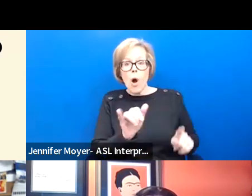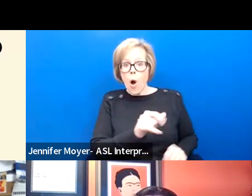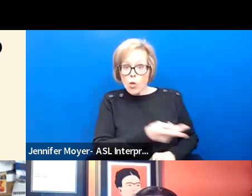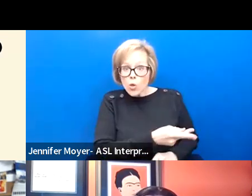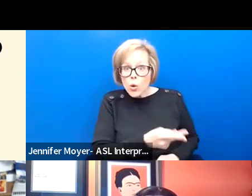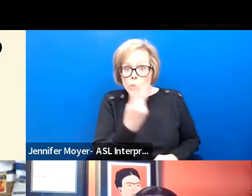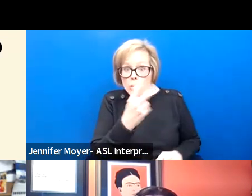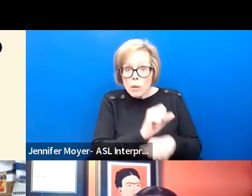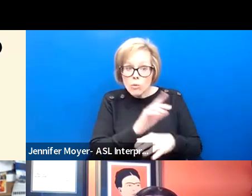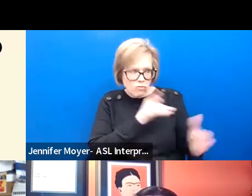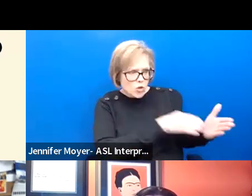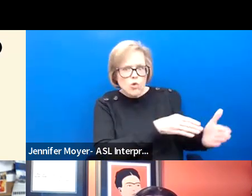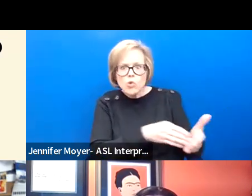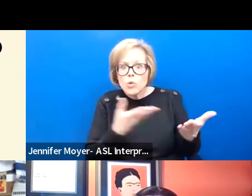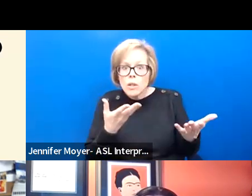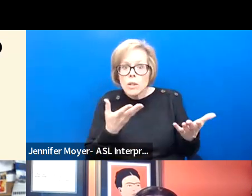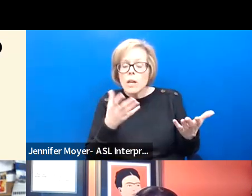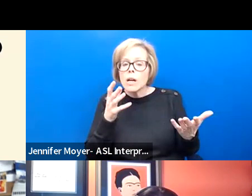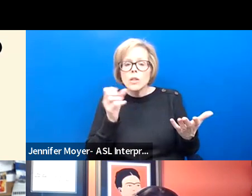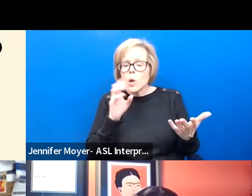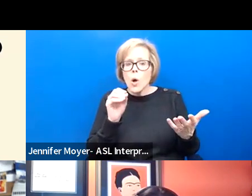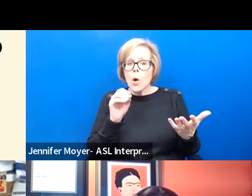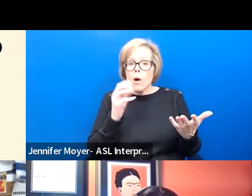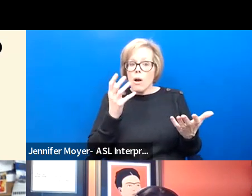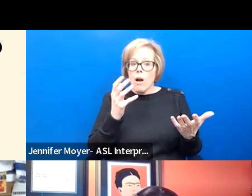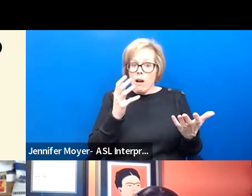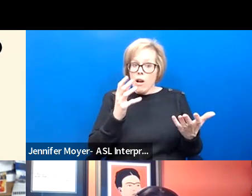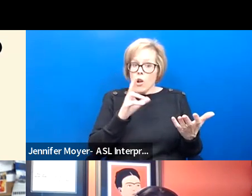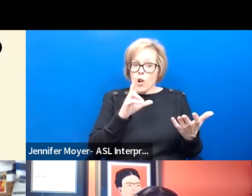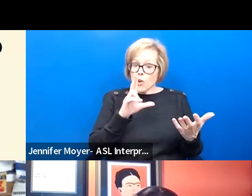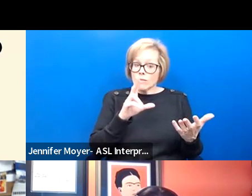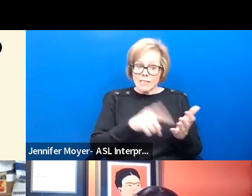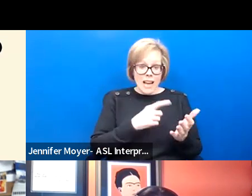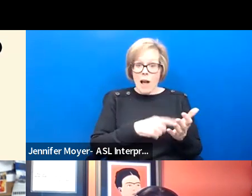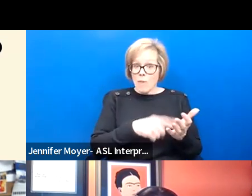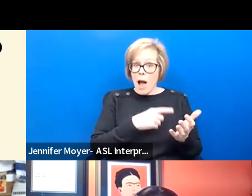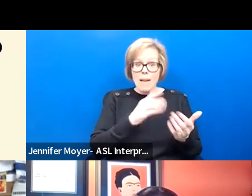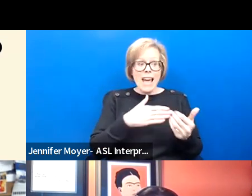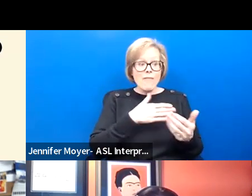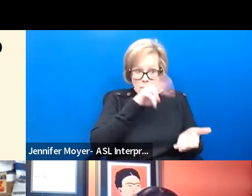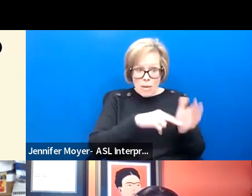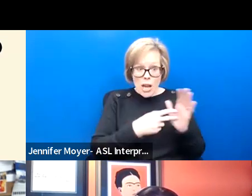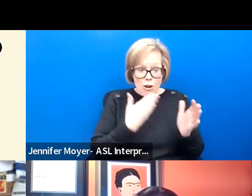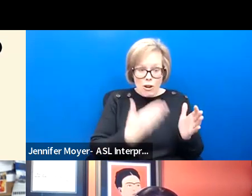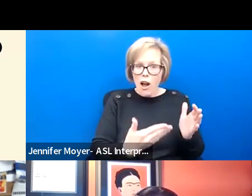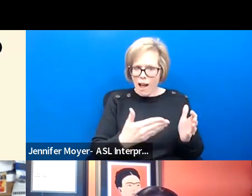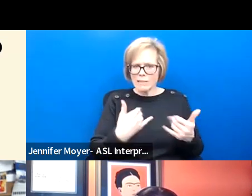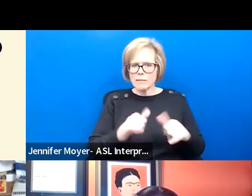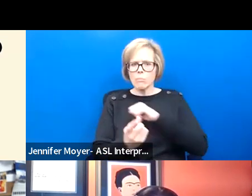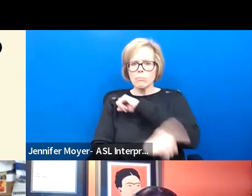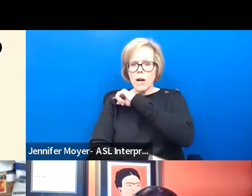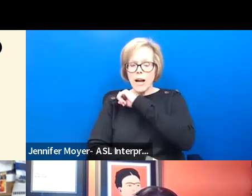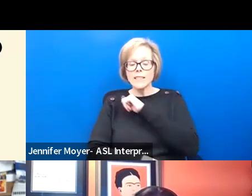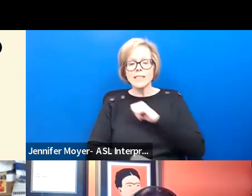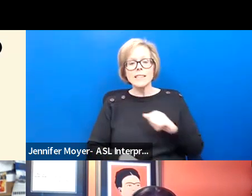employees. So again, no good deed goes unpunished sometimes is not a good way to look at life, because I'm very much an